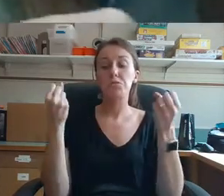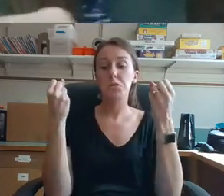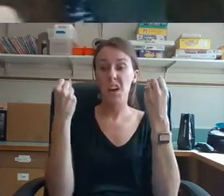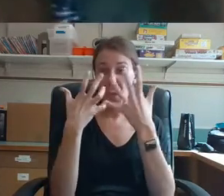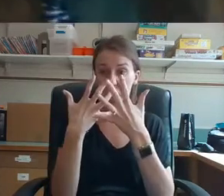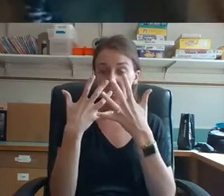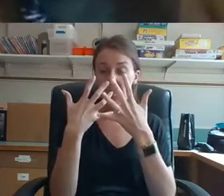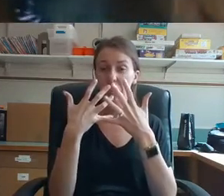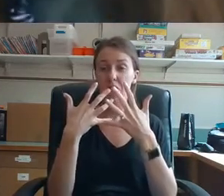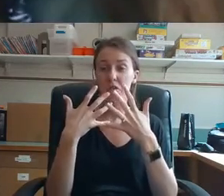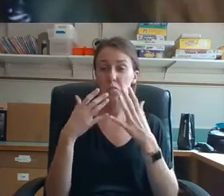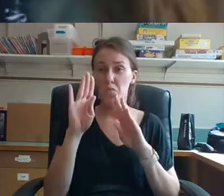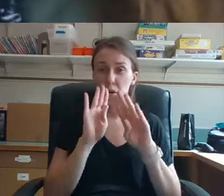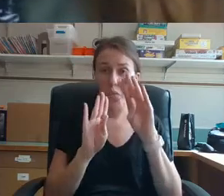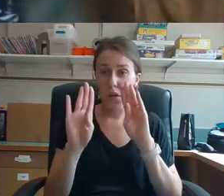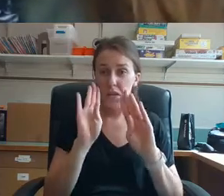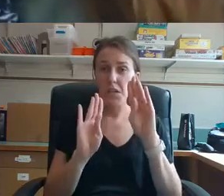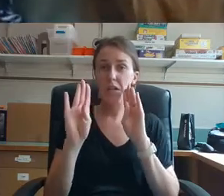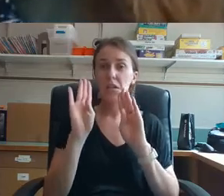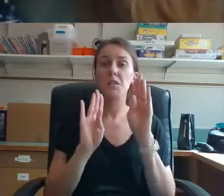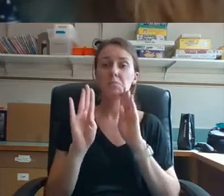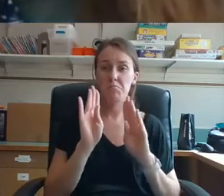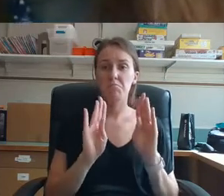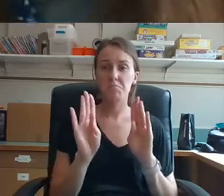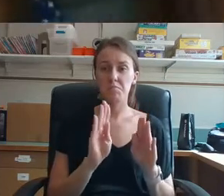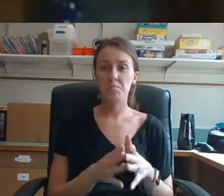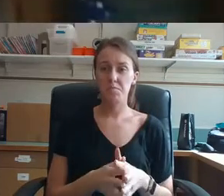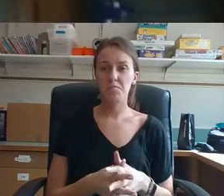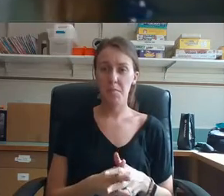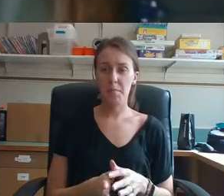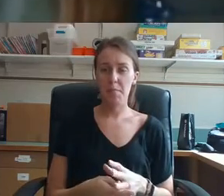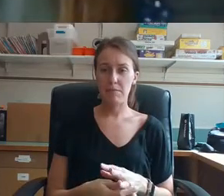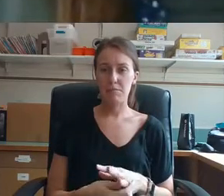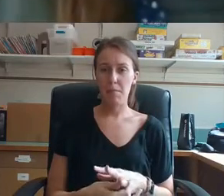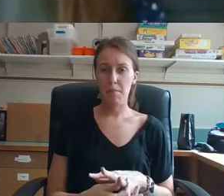Scared, afraid, worried,